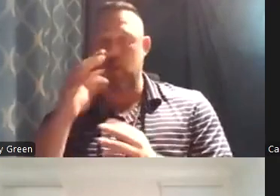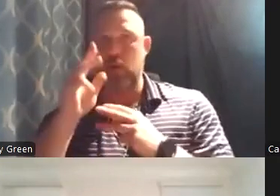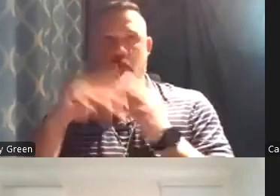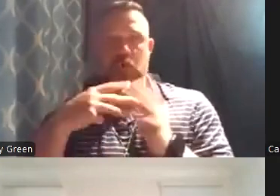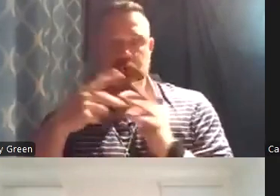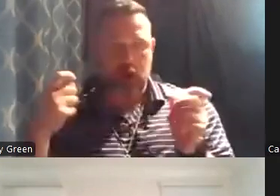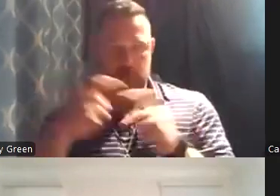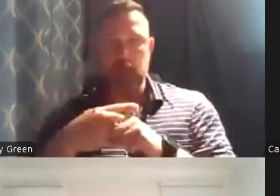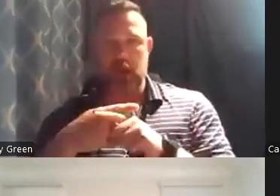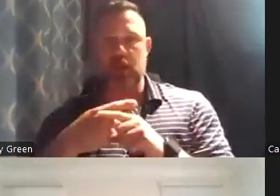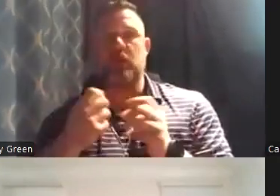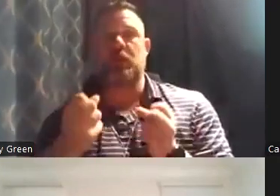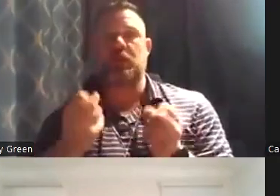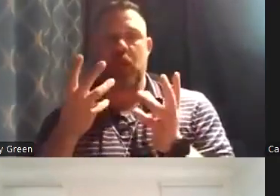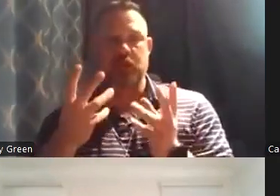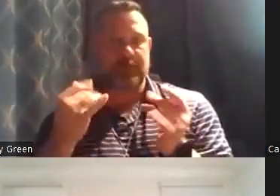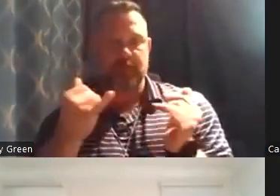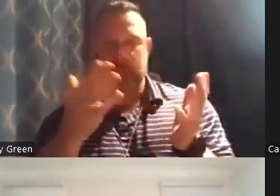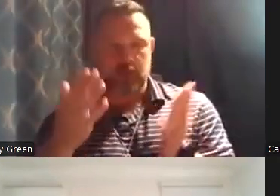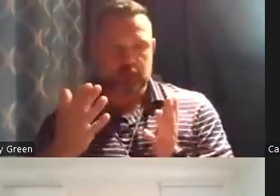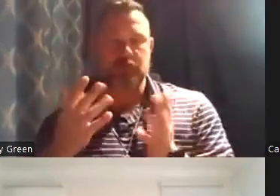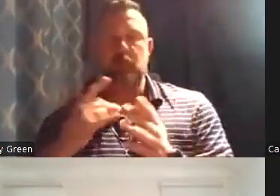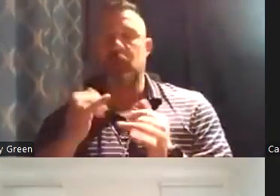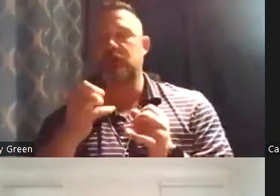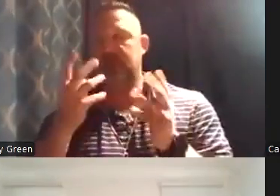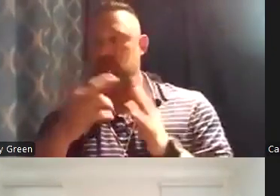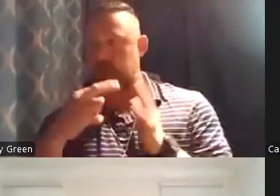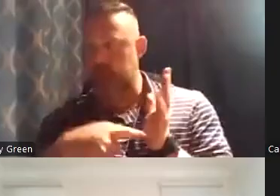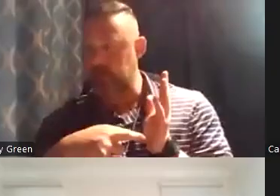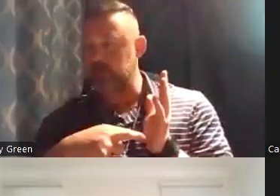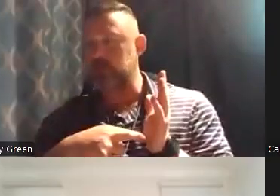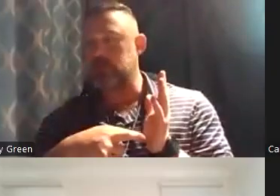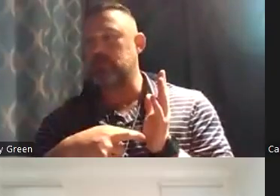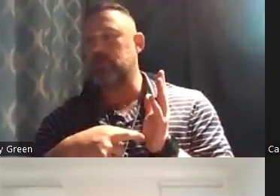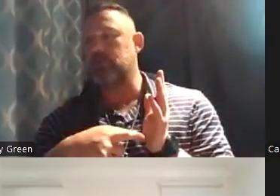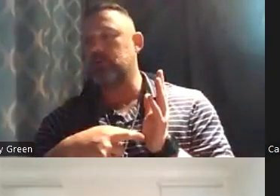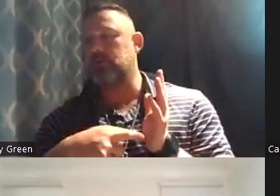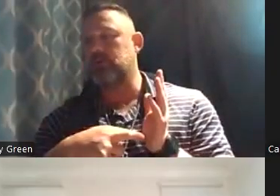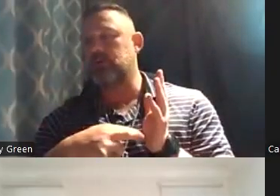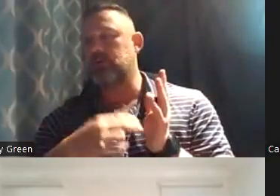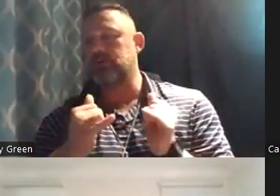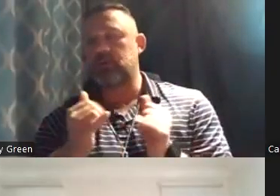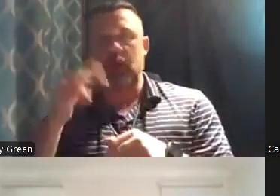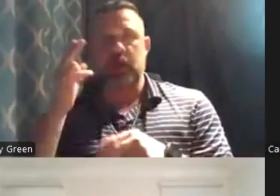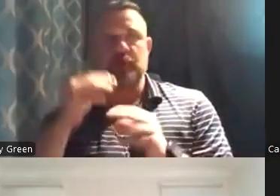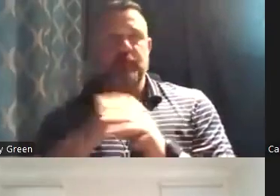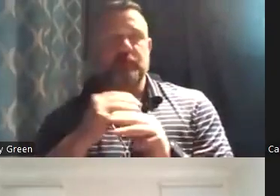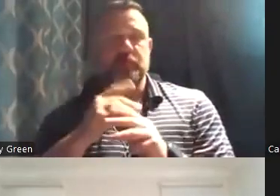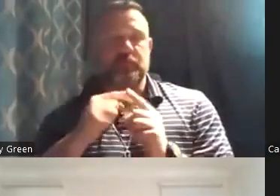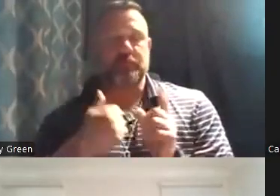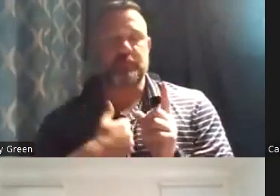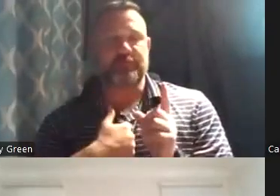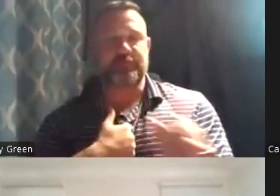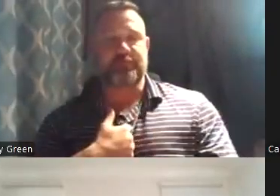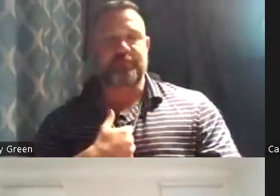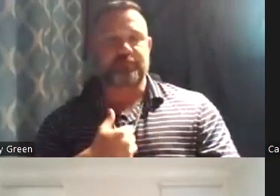complicated, lots of players, lots of regulation. I mean, it's like higher math to me.